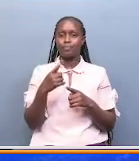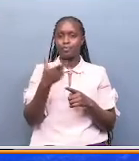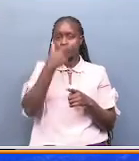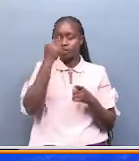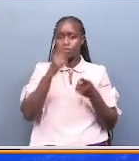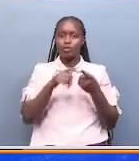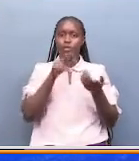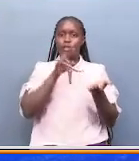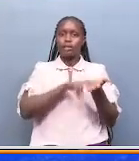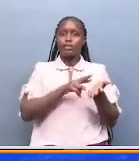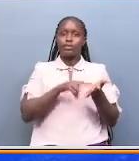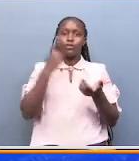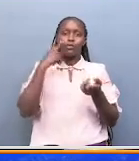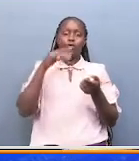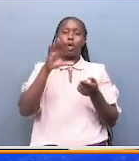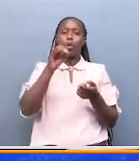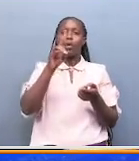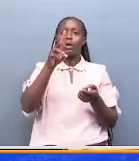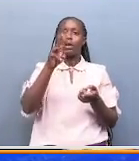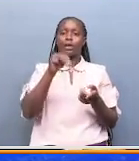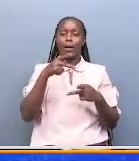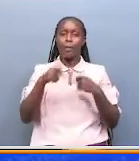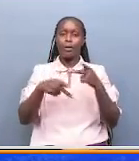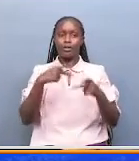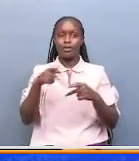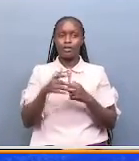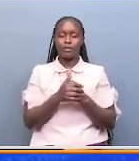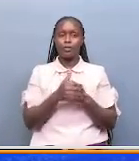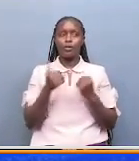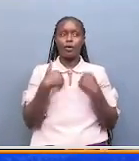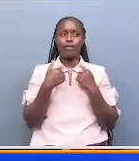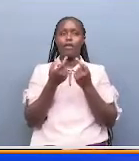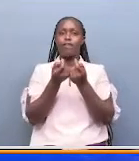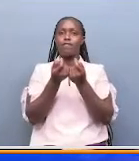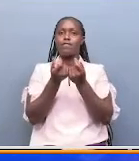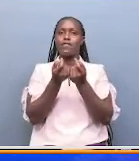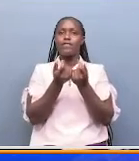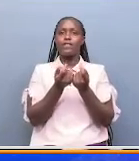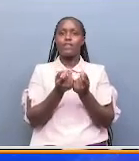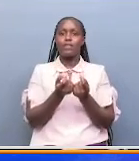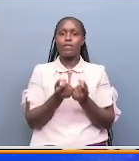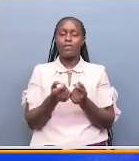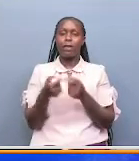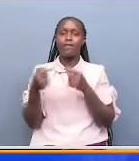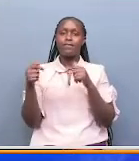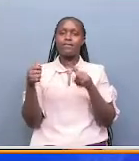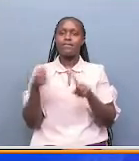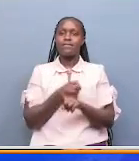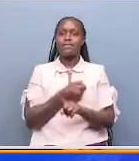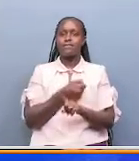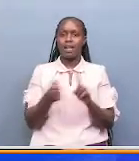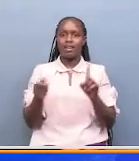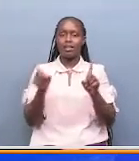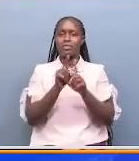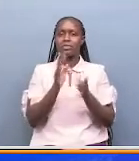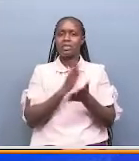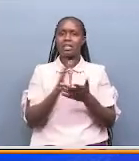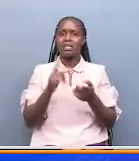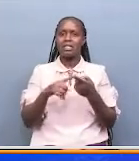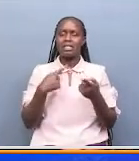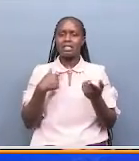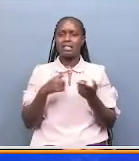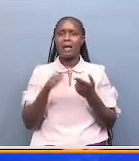the registration of the ODM process. Of course, there has been very few pockets of violence here and there, and some allegations of voter